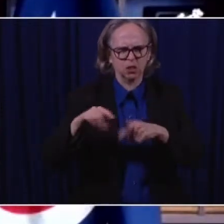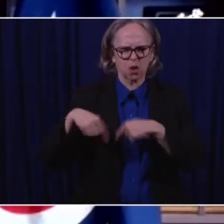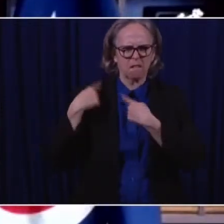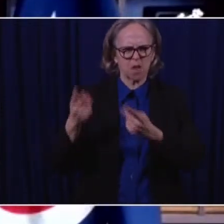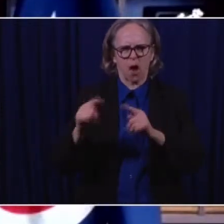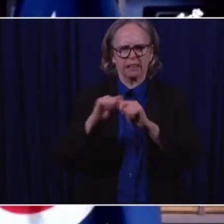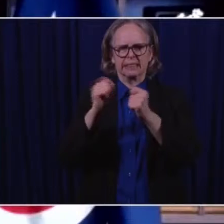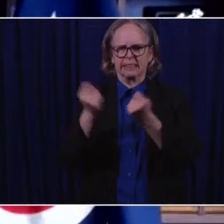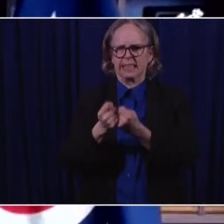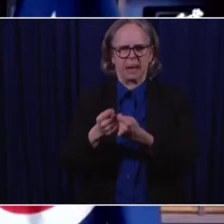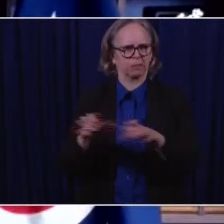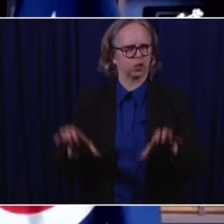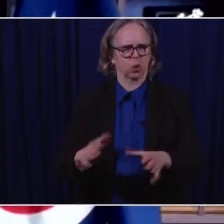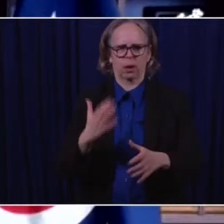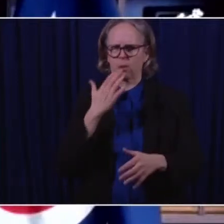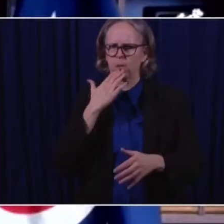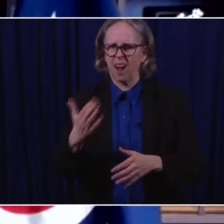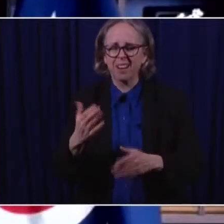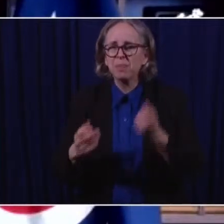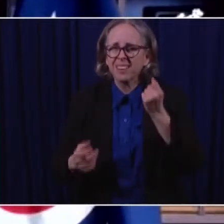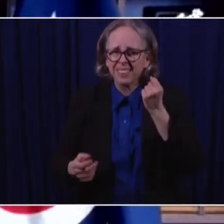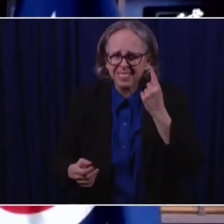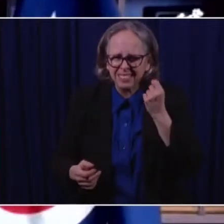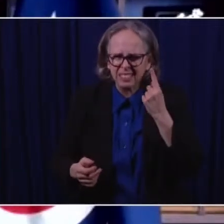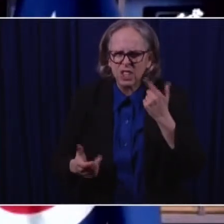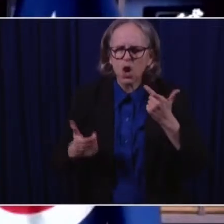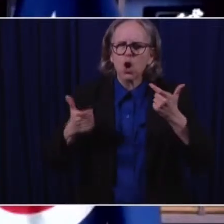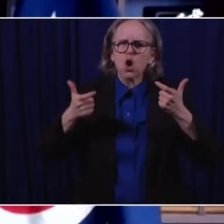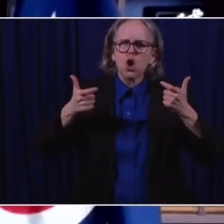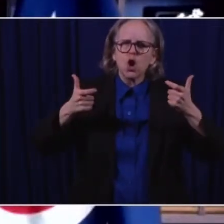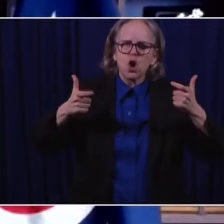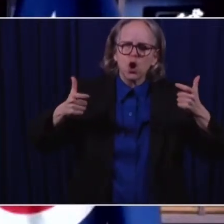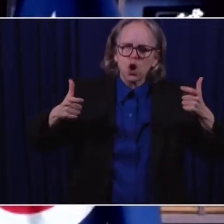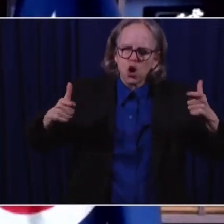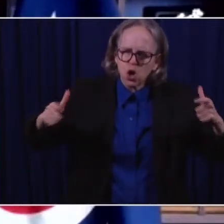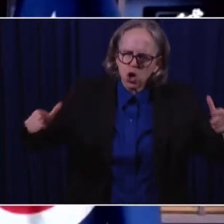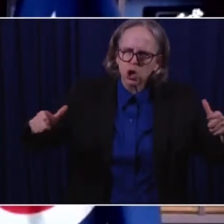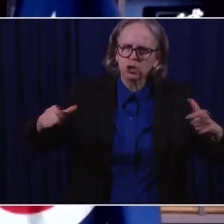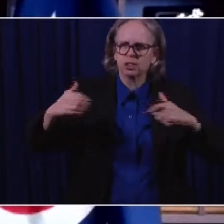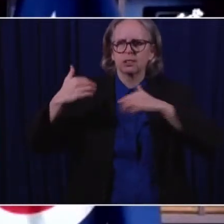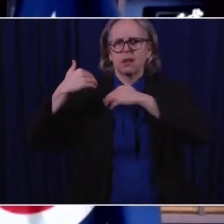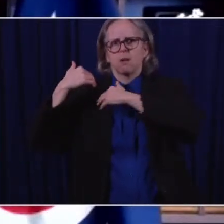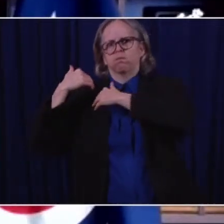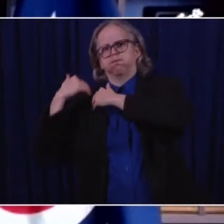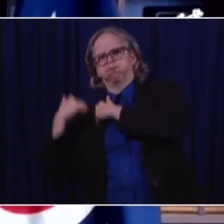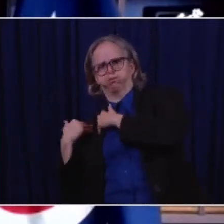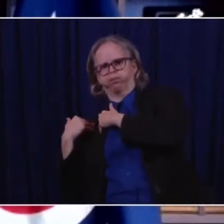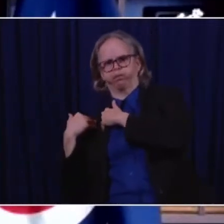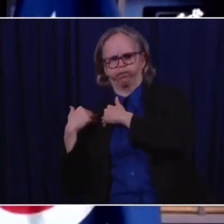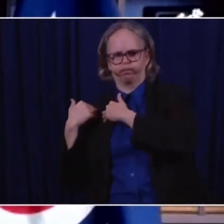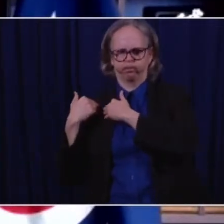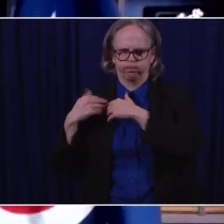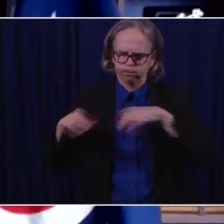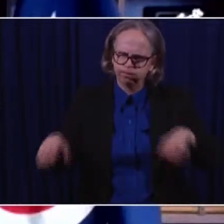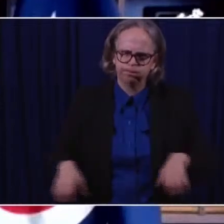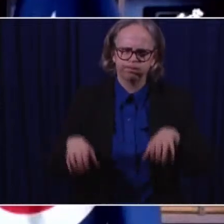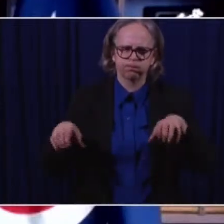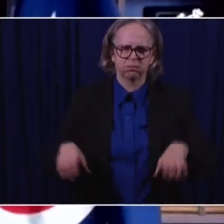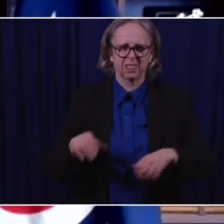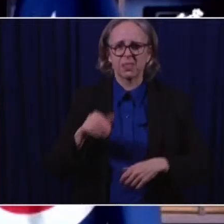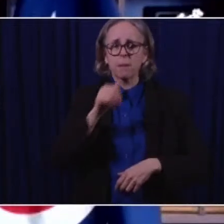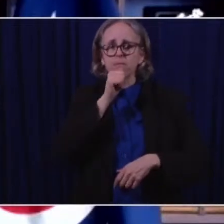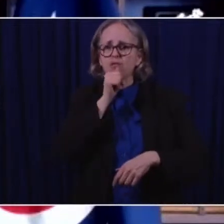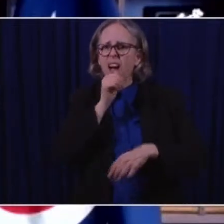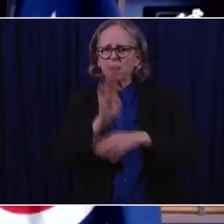enormous task. They face this. A lot of the people that we're bringing in are from the financial sector, banking,